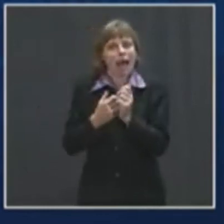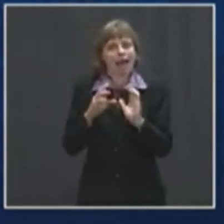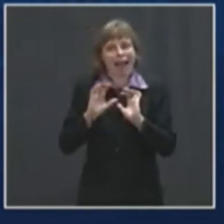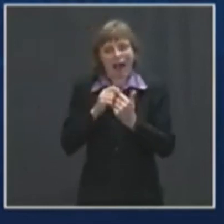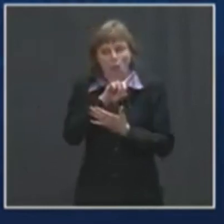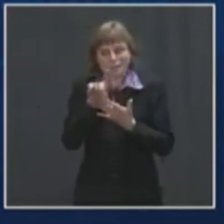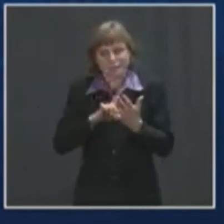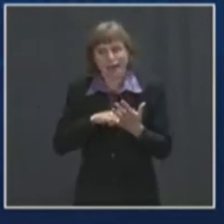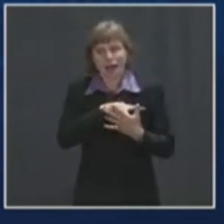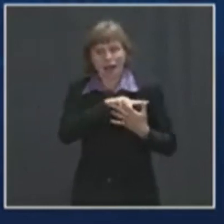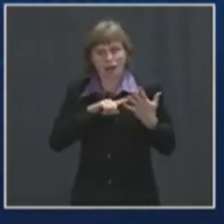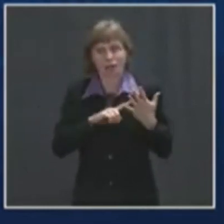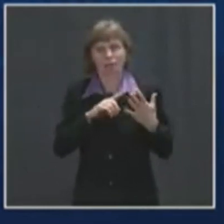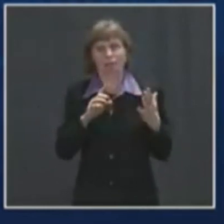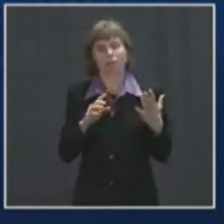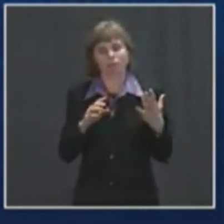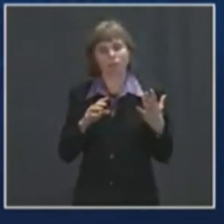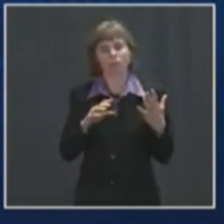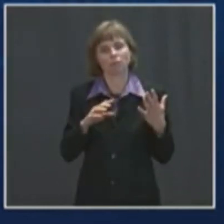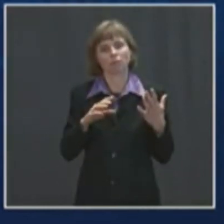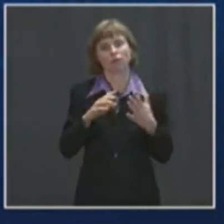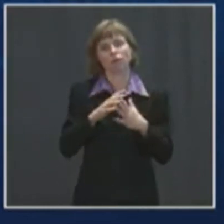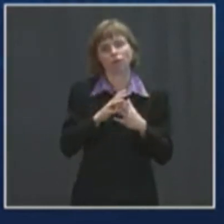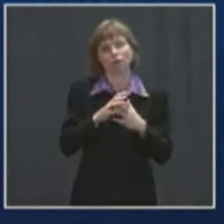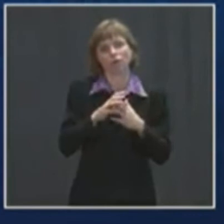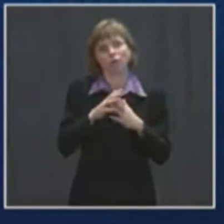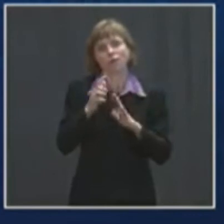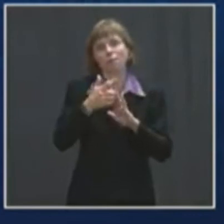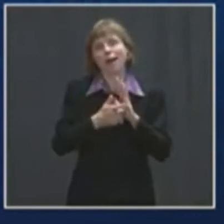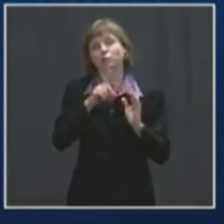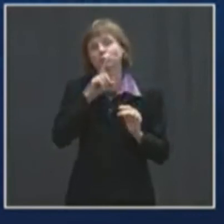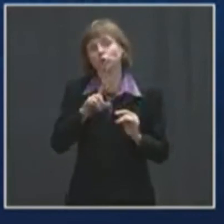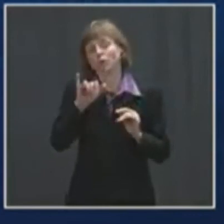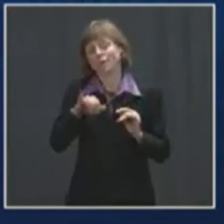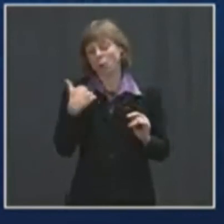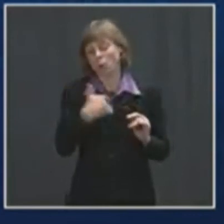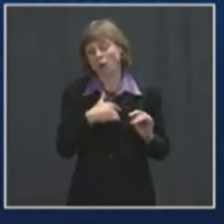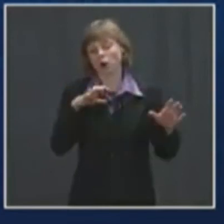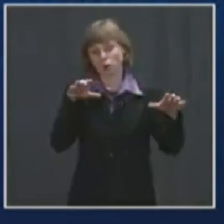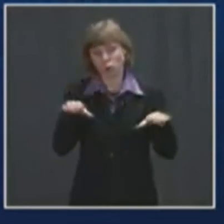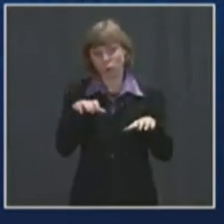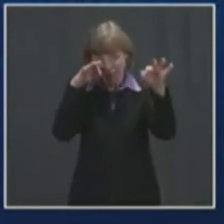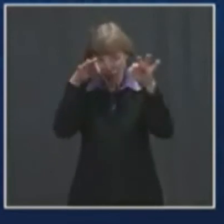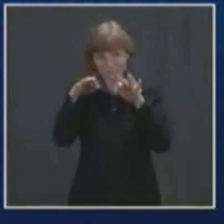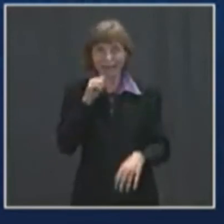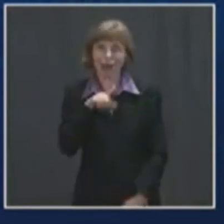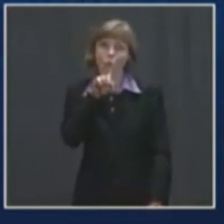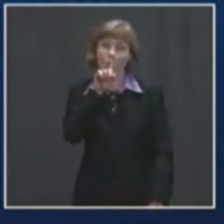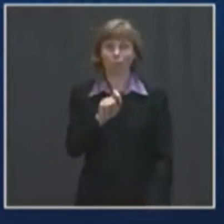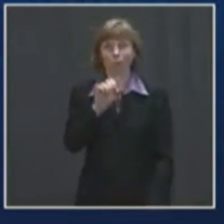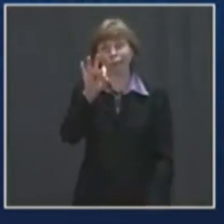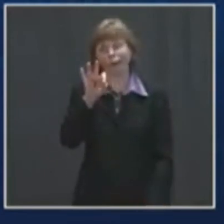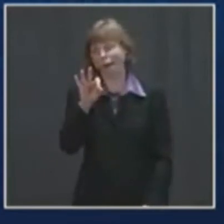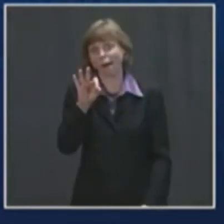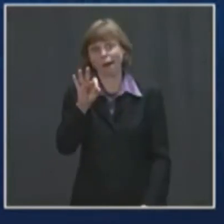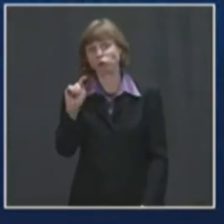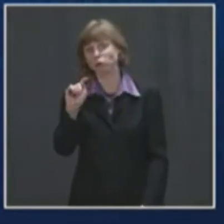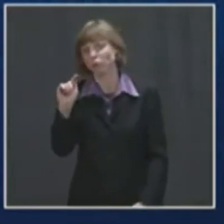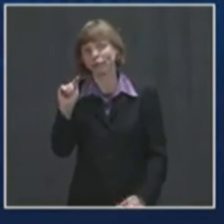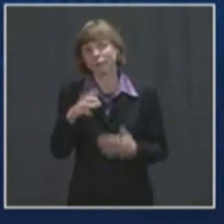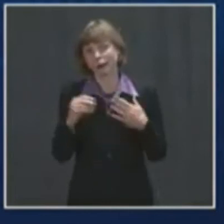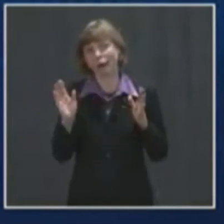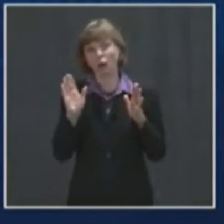these packages for the public to ensure we're explaining why we're doing what we're doing. It's not just a $1.9 trillion package, right? It is a package